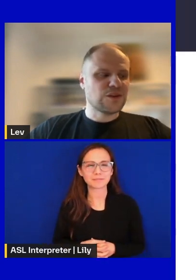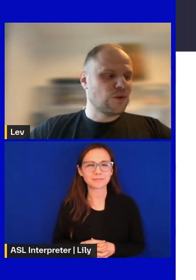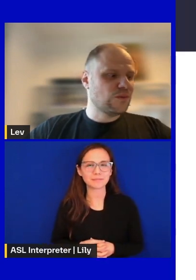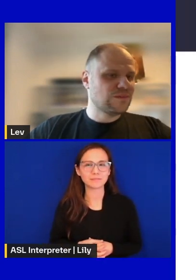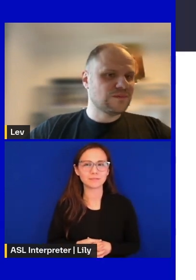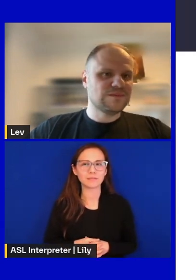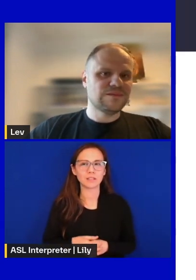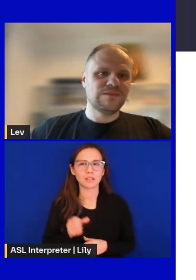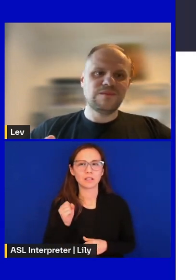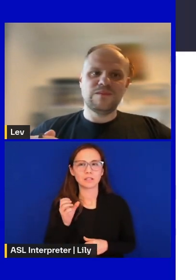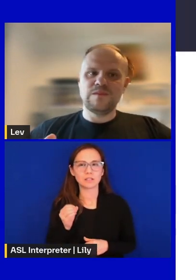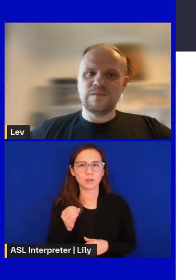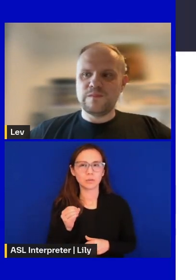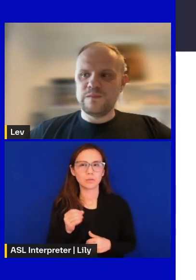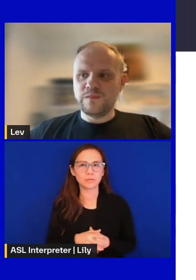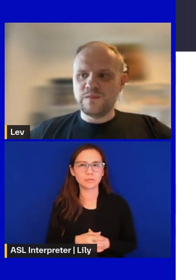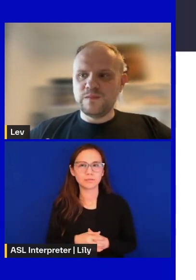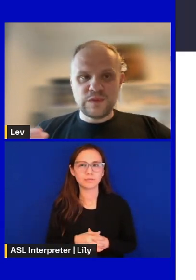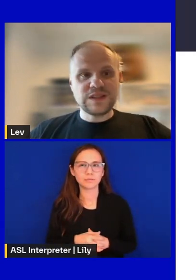So